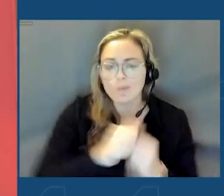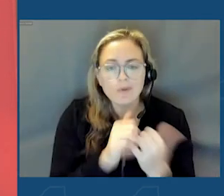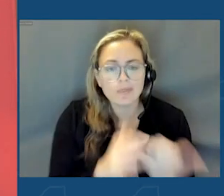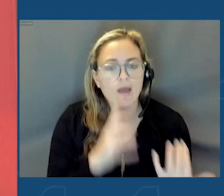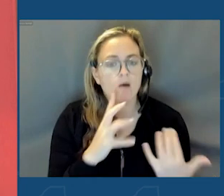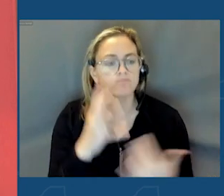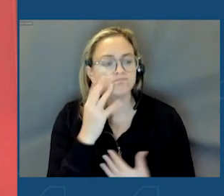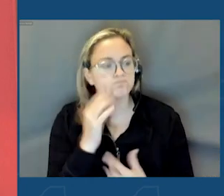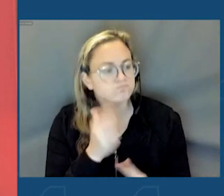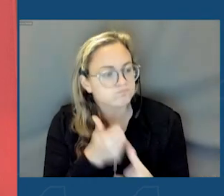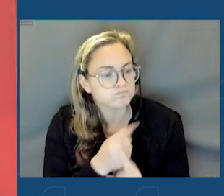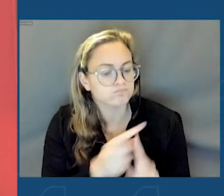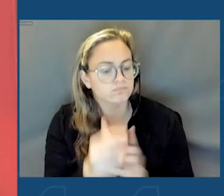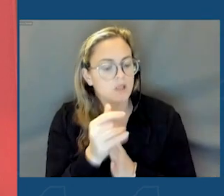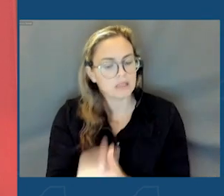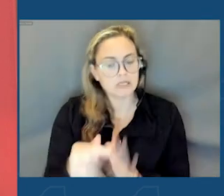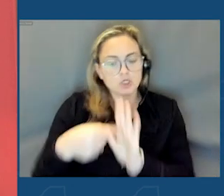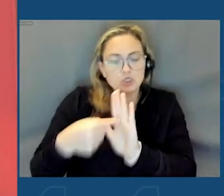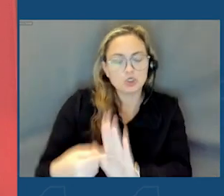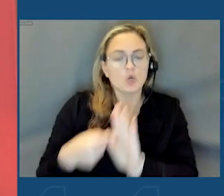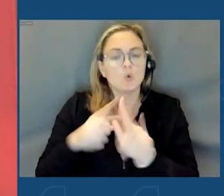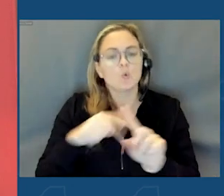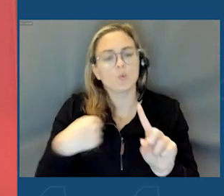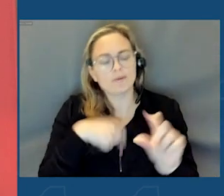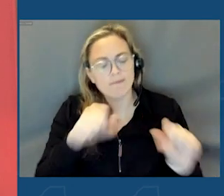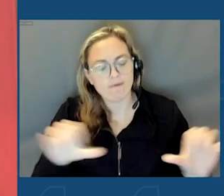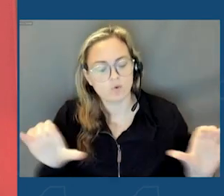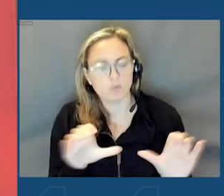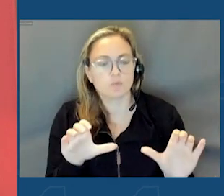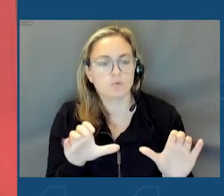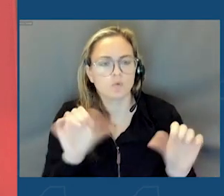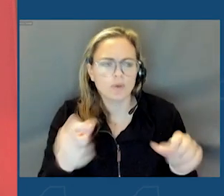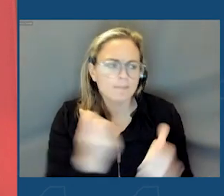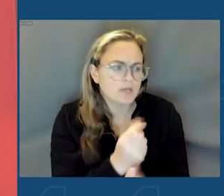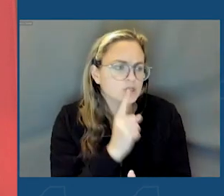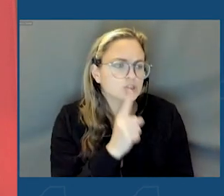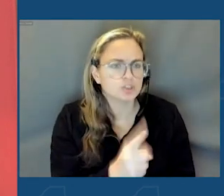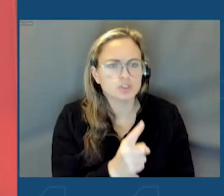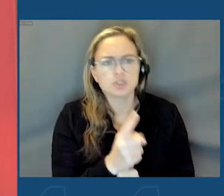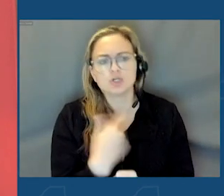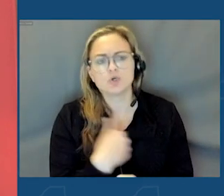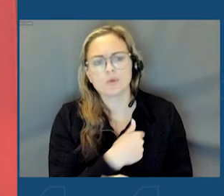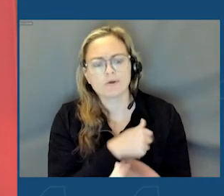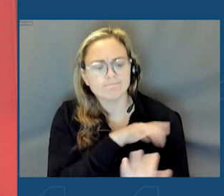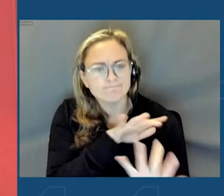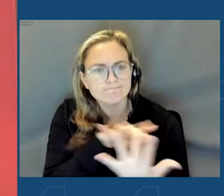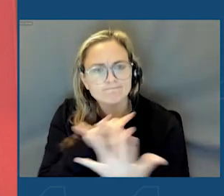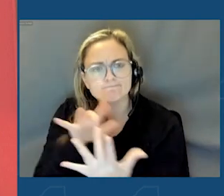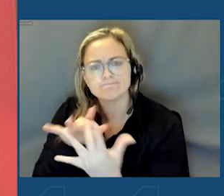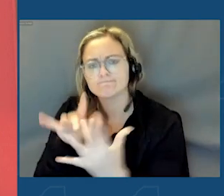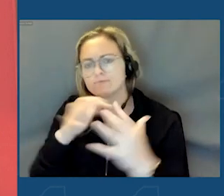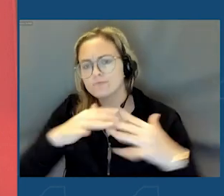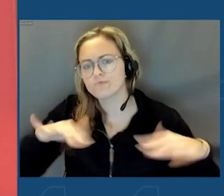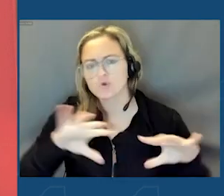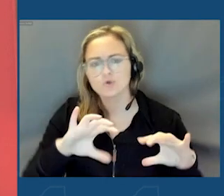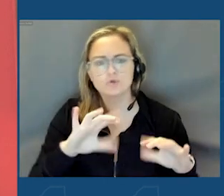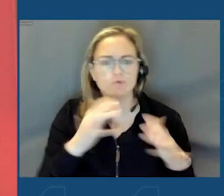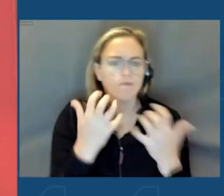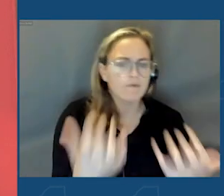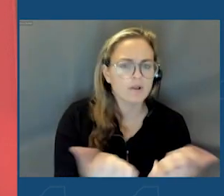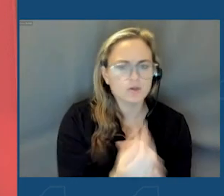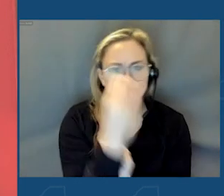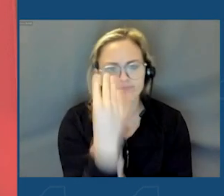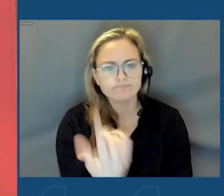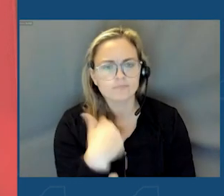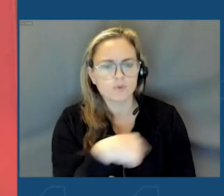parents lead them to that path? We can do that. We can make sure that we are reaching out to diverse audiences, letting them know that they're also